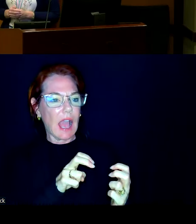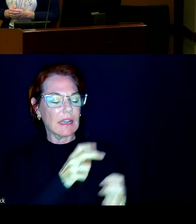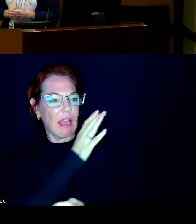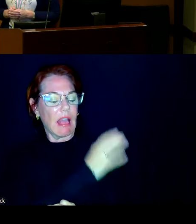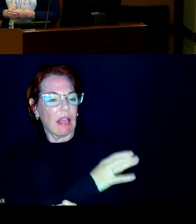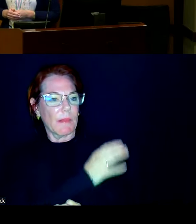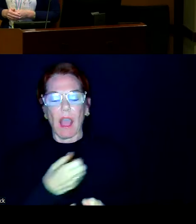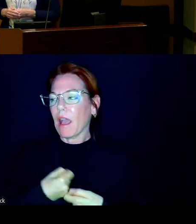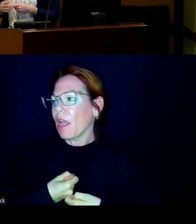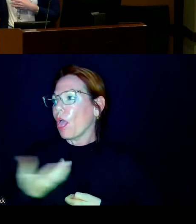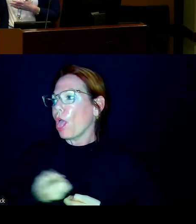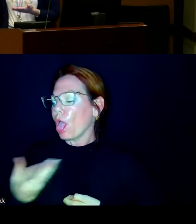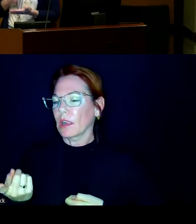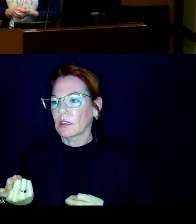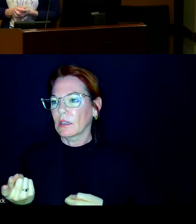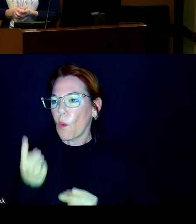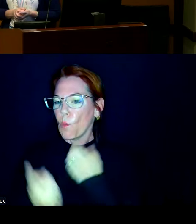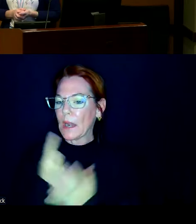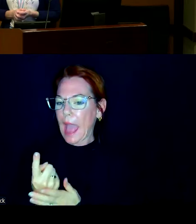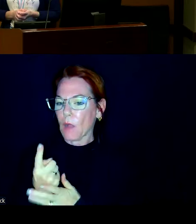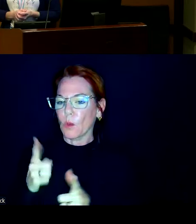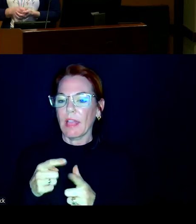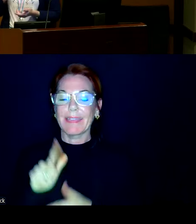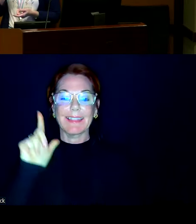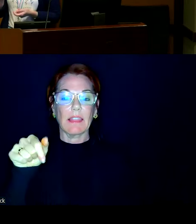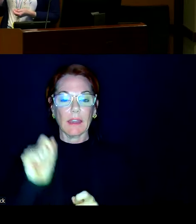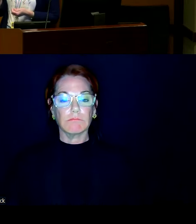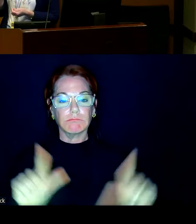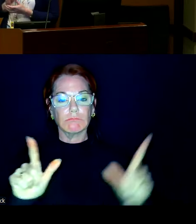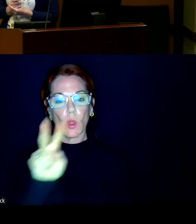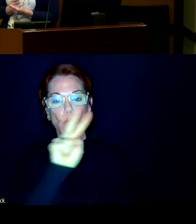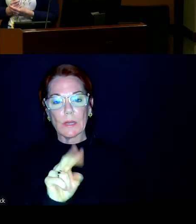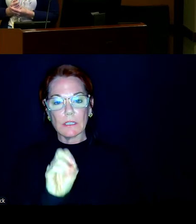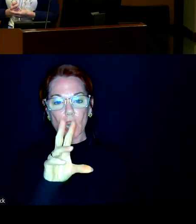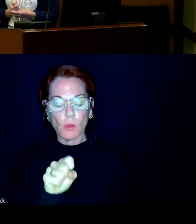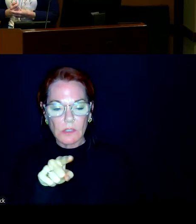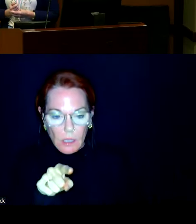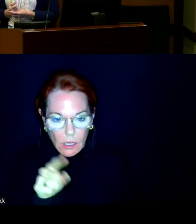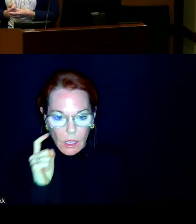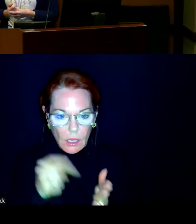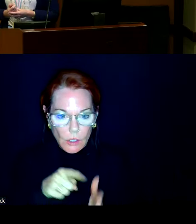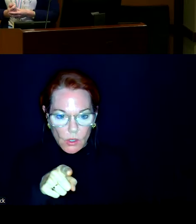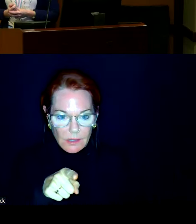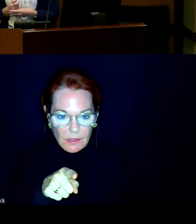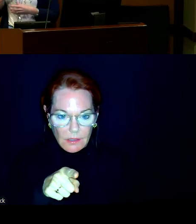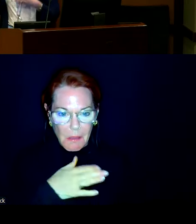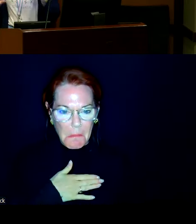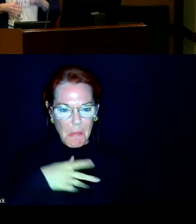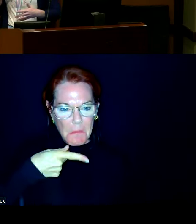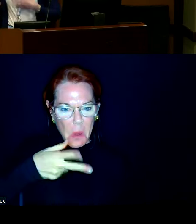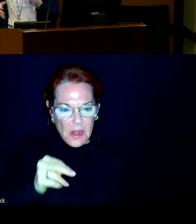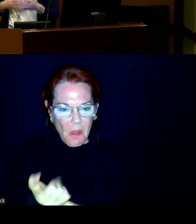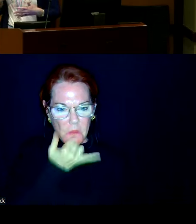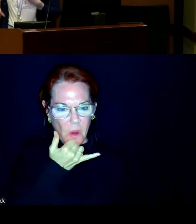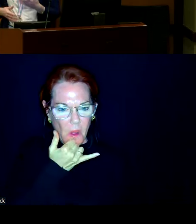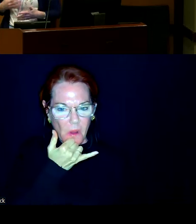right. I've had patients not go back to a provider because one thing in their note was wrong. But again, it's